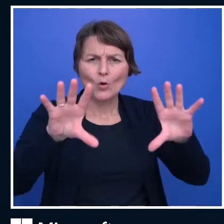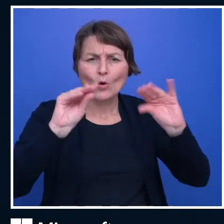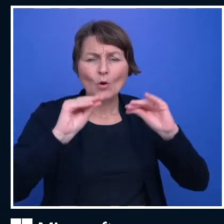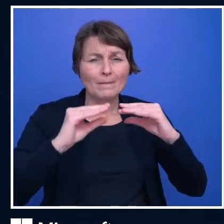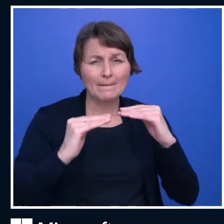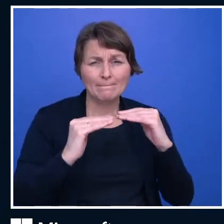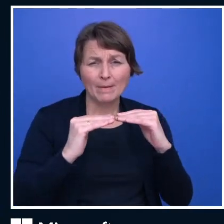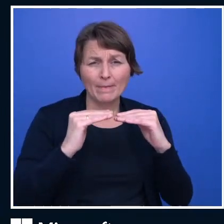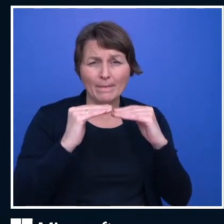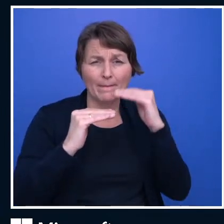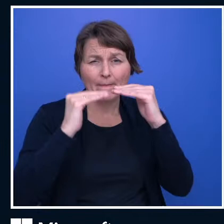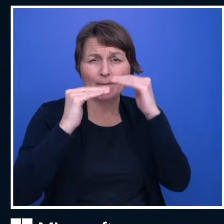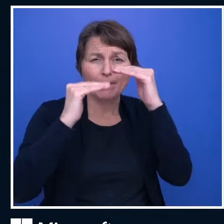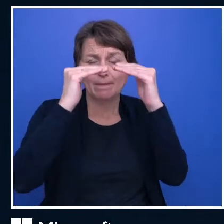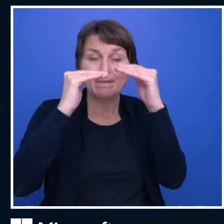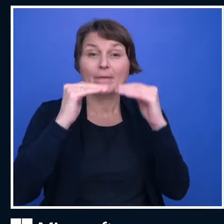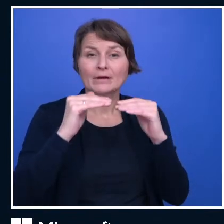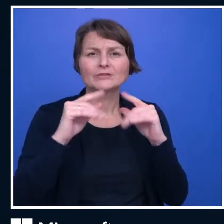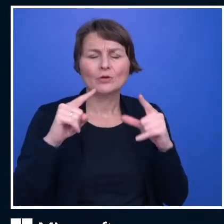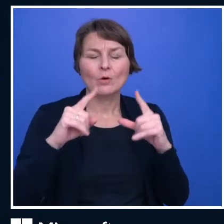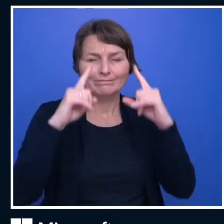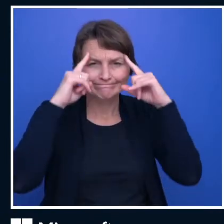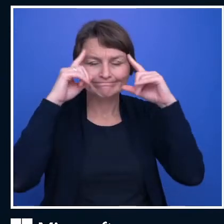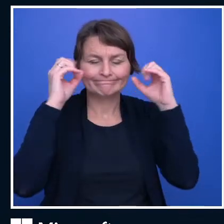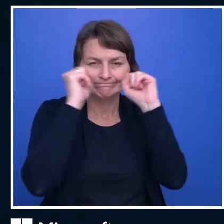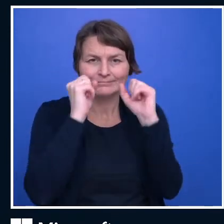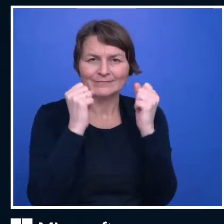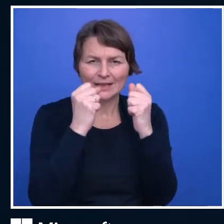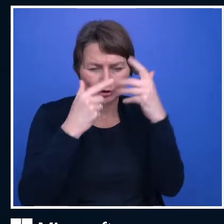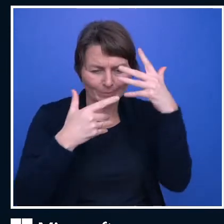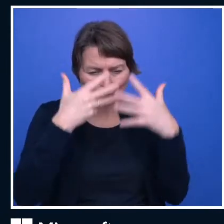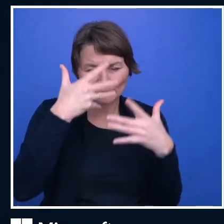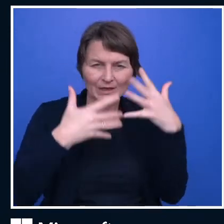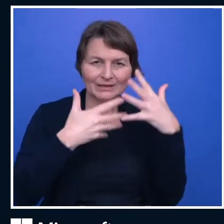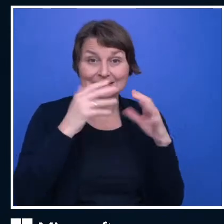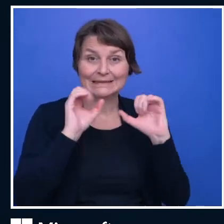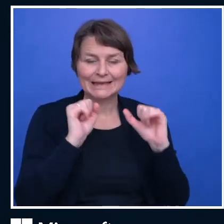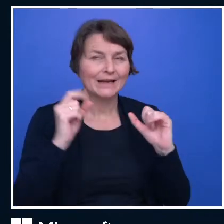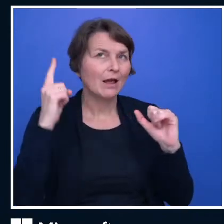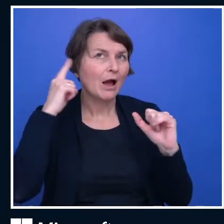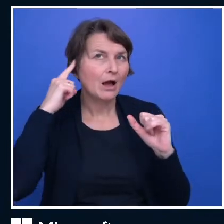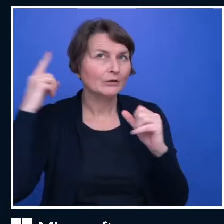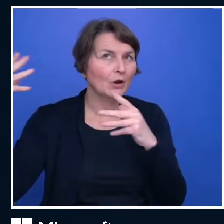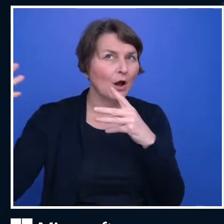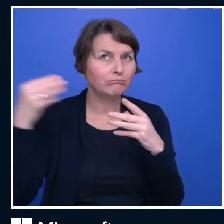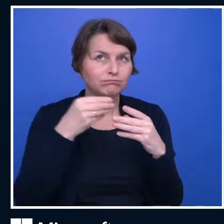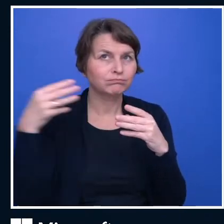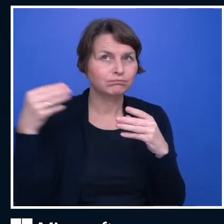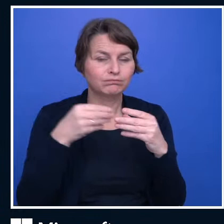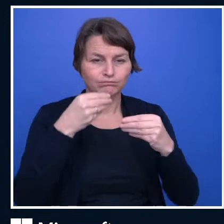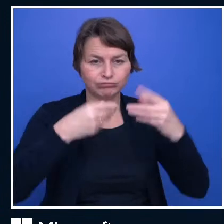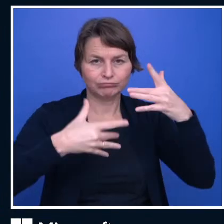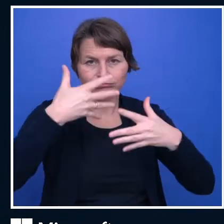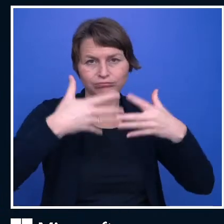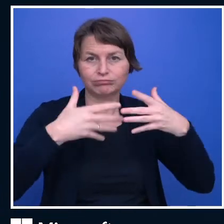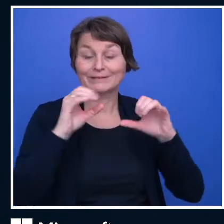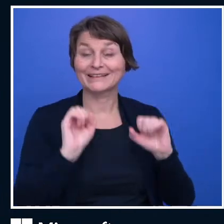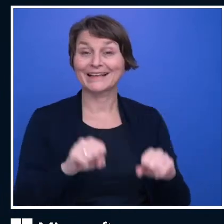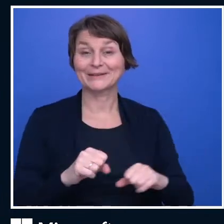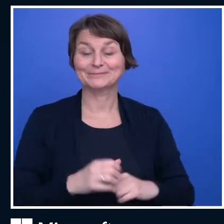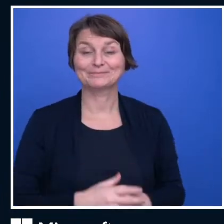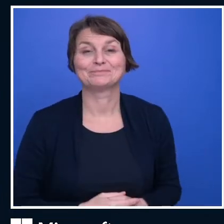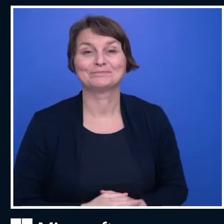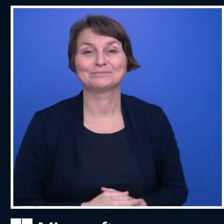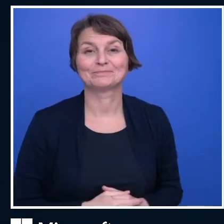required for the efficient computation of the audio types. And hence